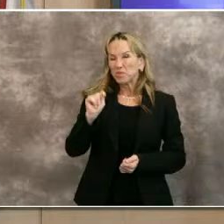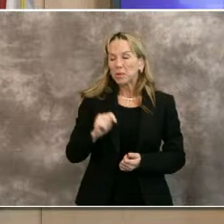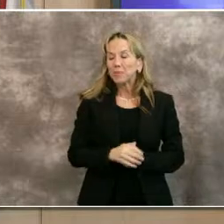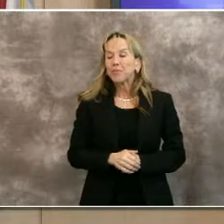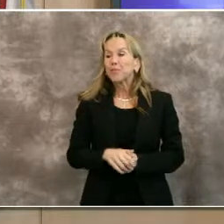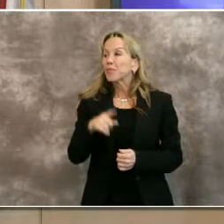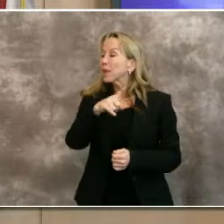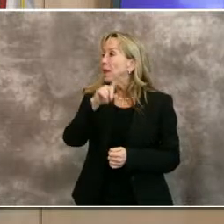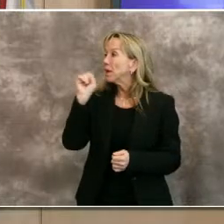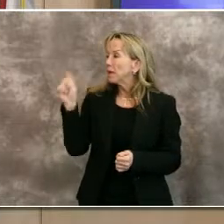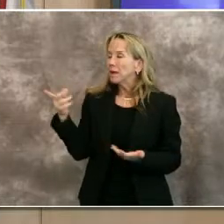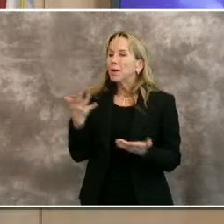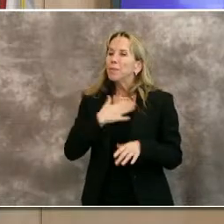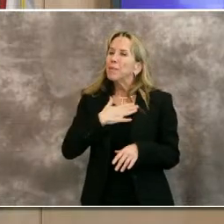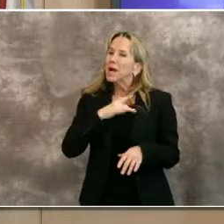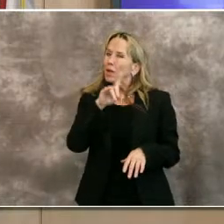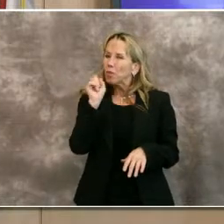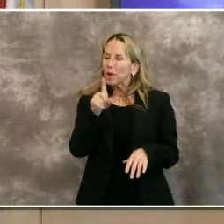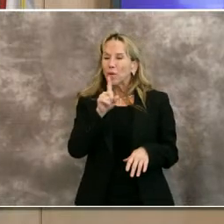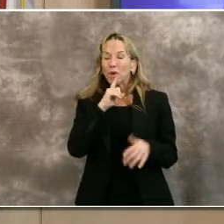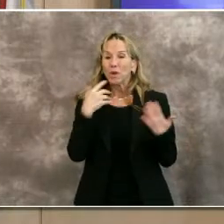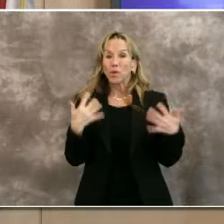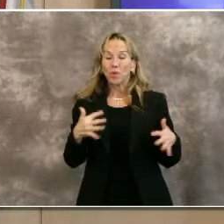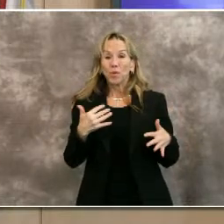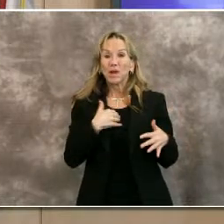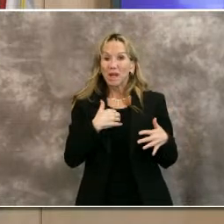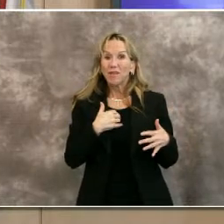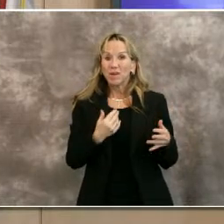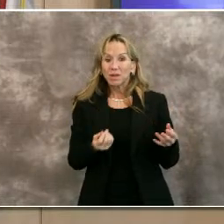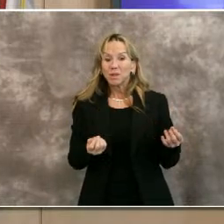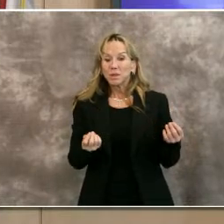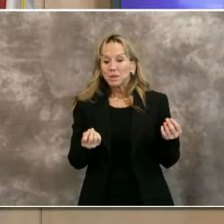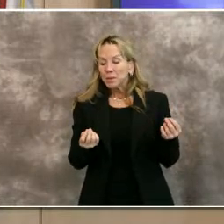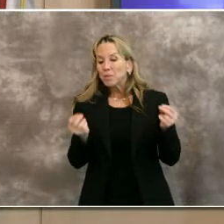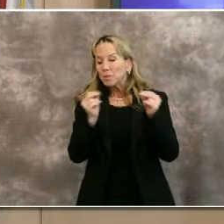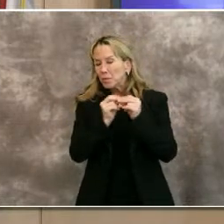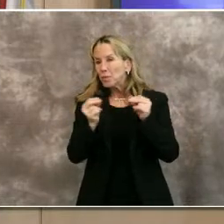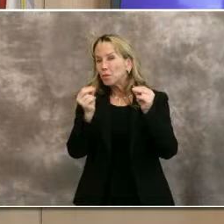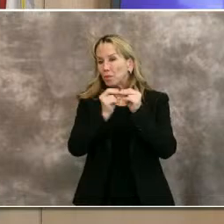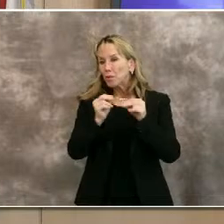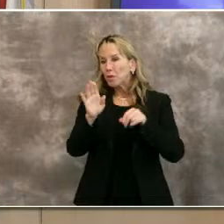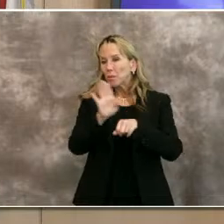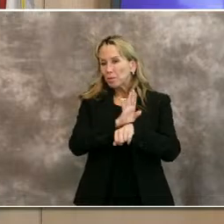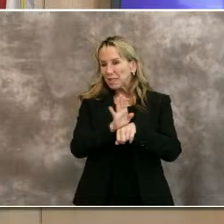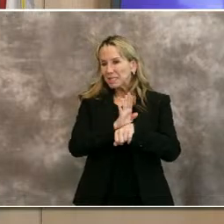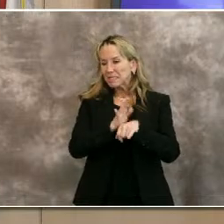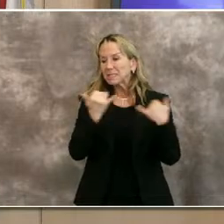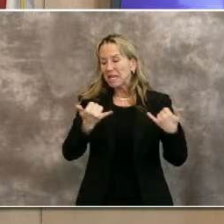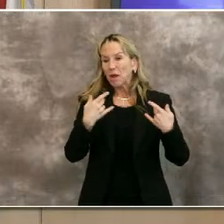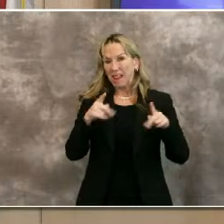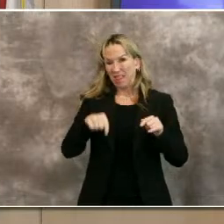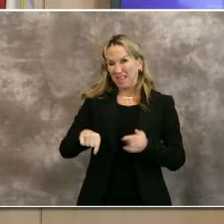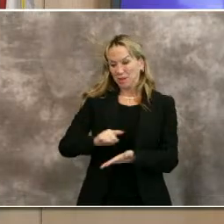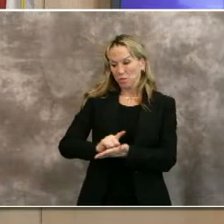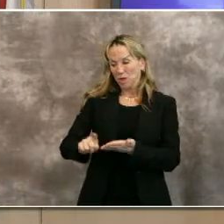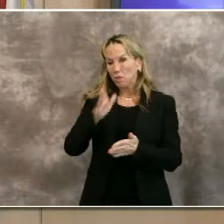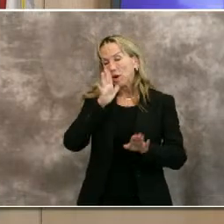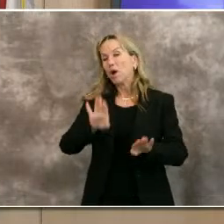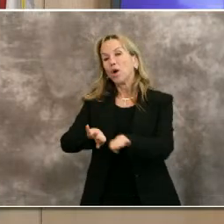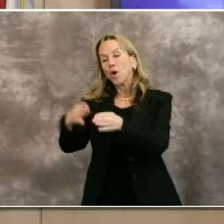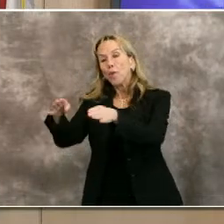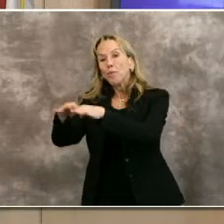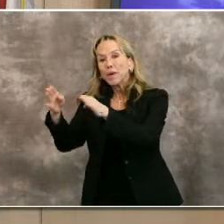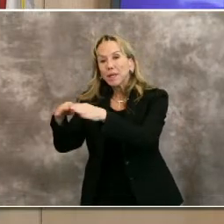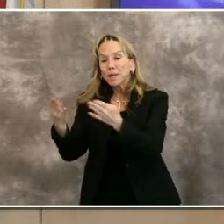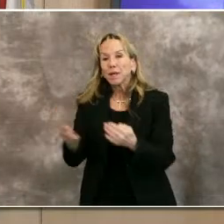Hi. So my question is, we have a lot of more types of businesses that are being allowed to reopen this week, but the